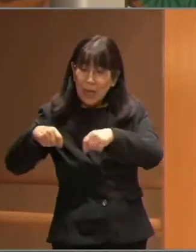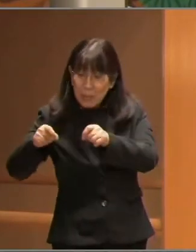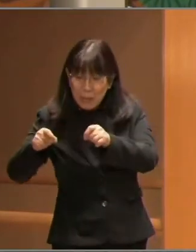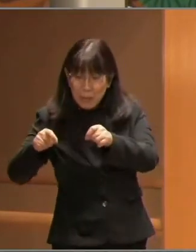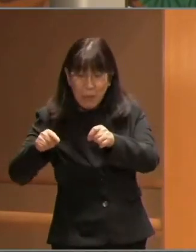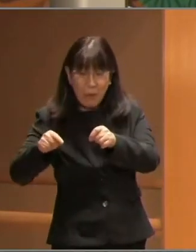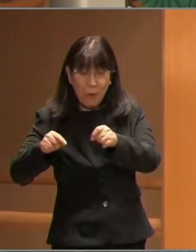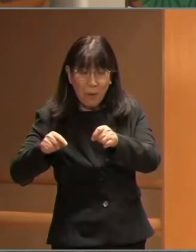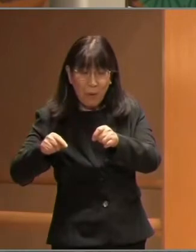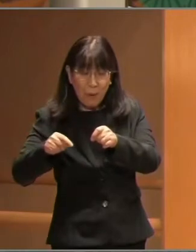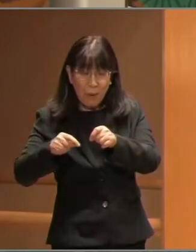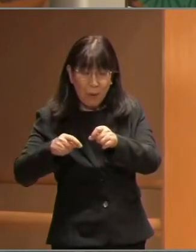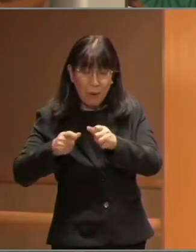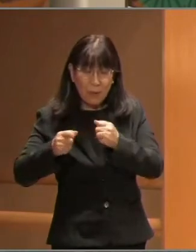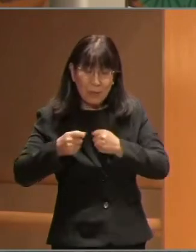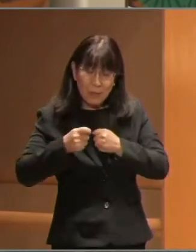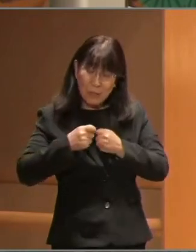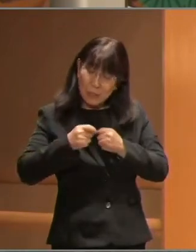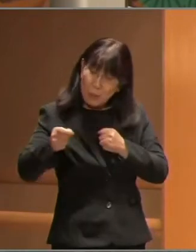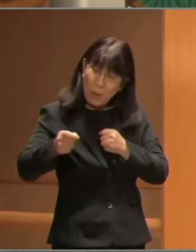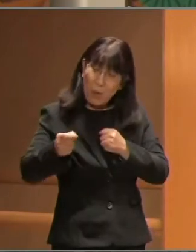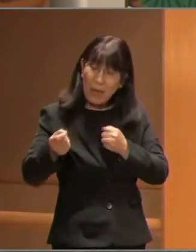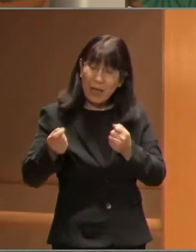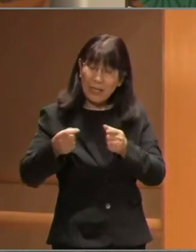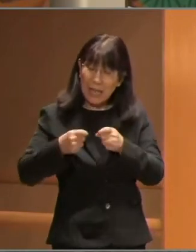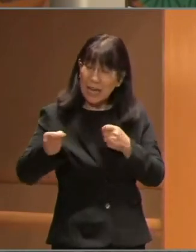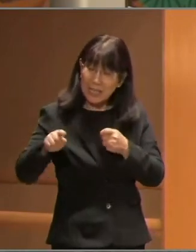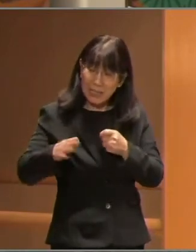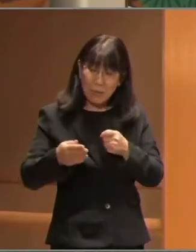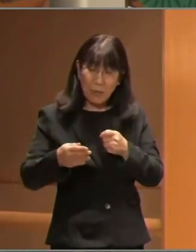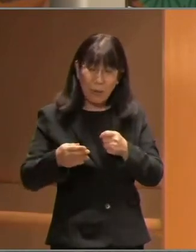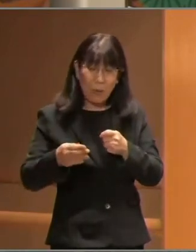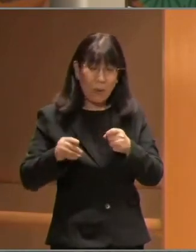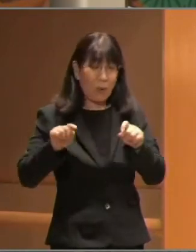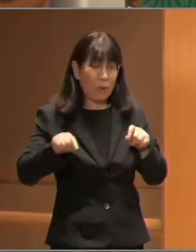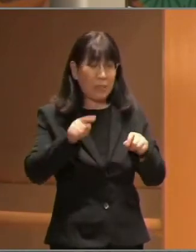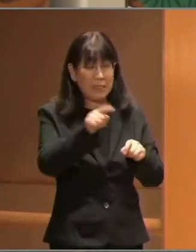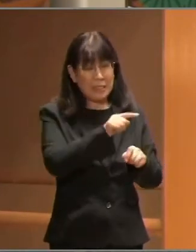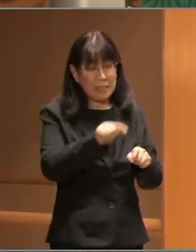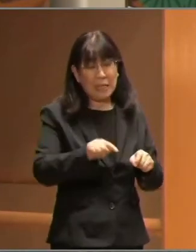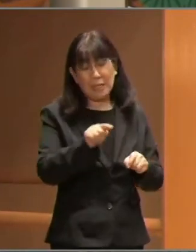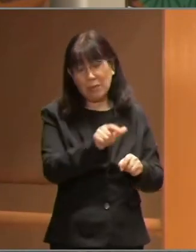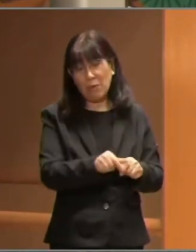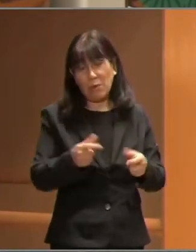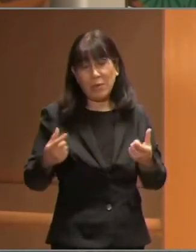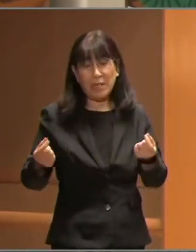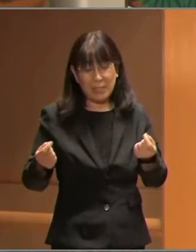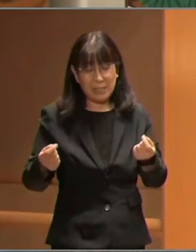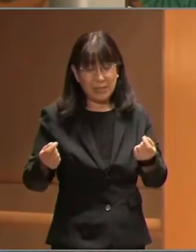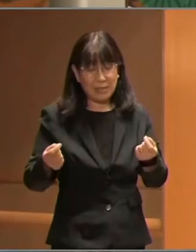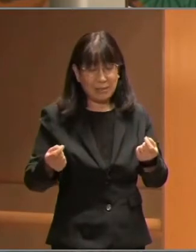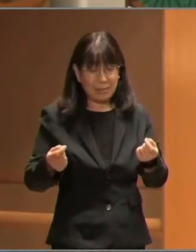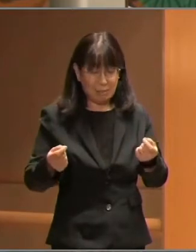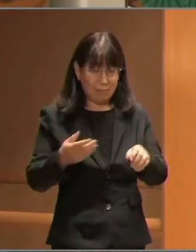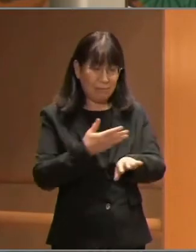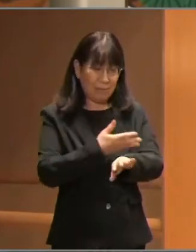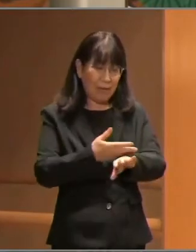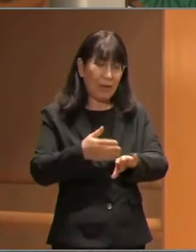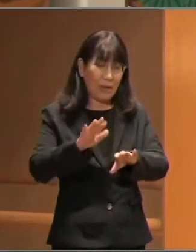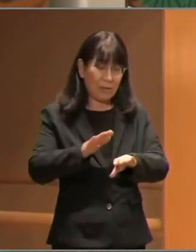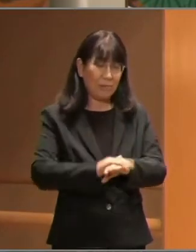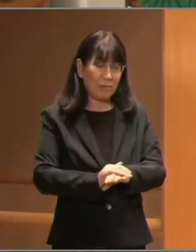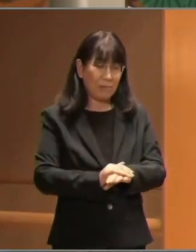exhale, and the life of paper is longer than human. However,